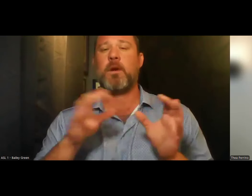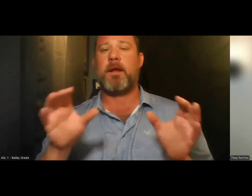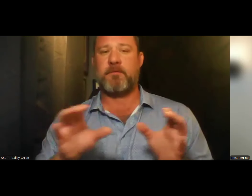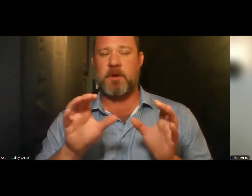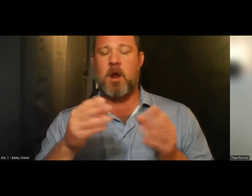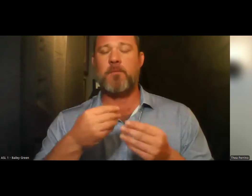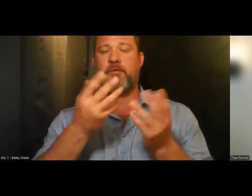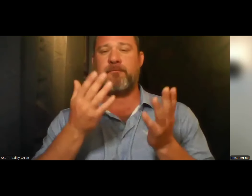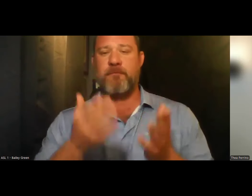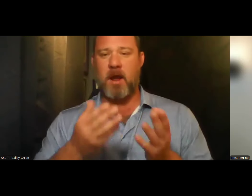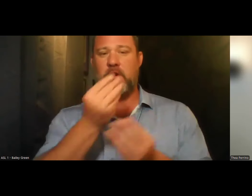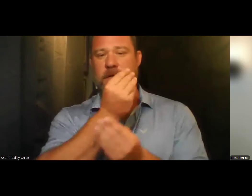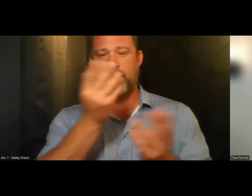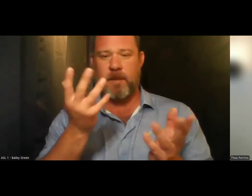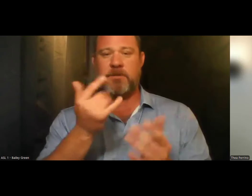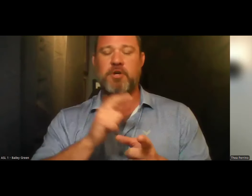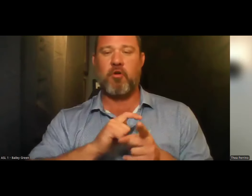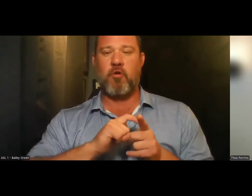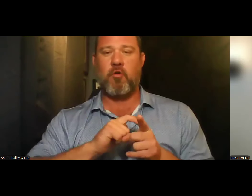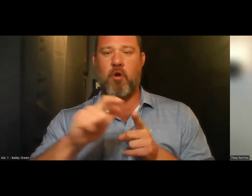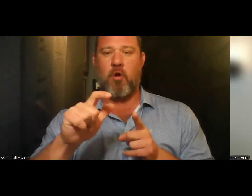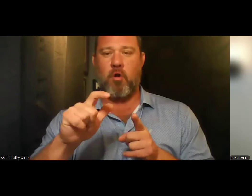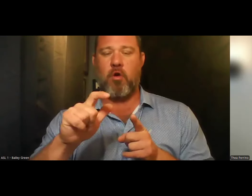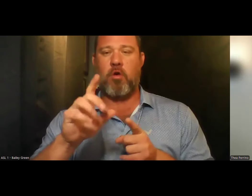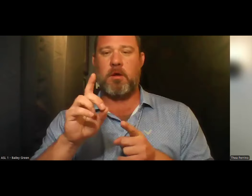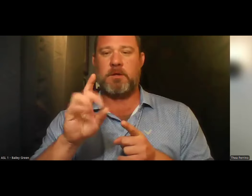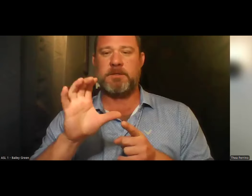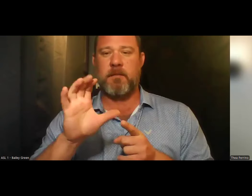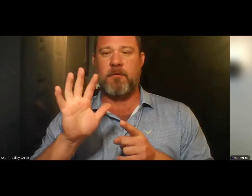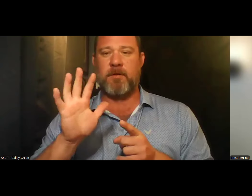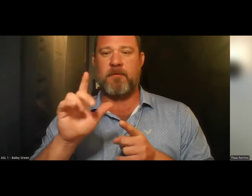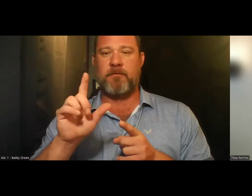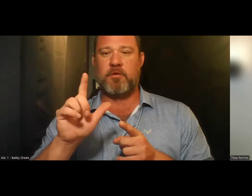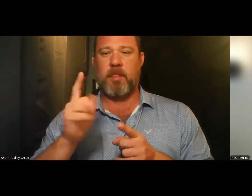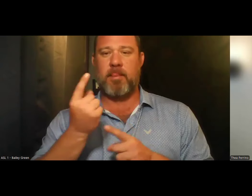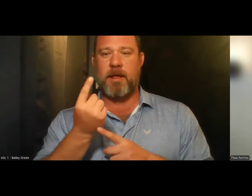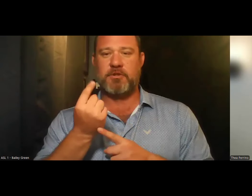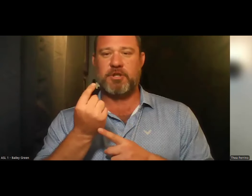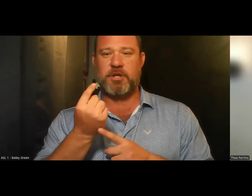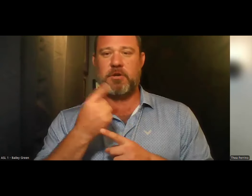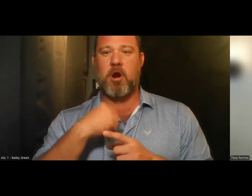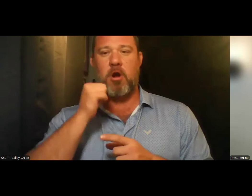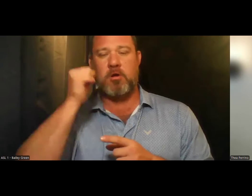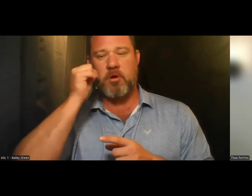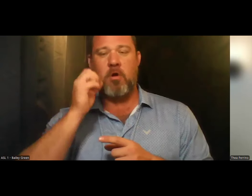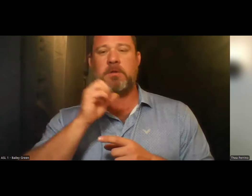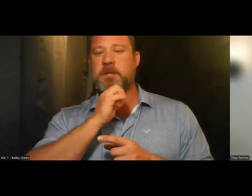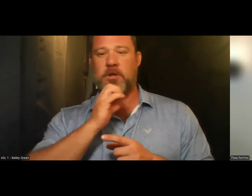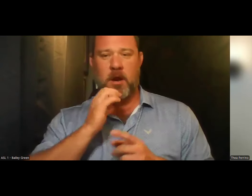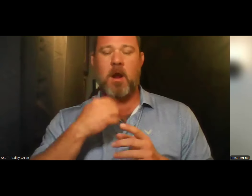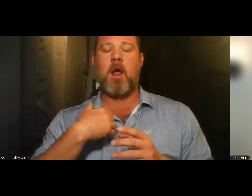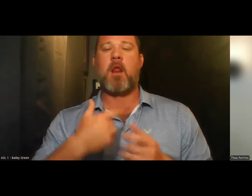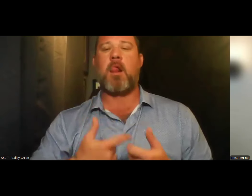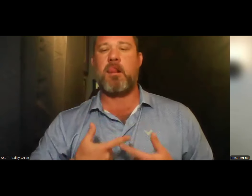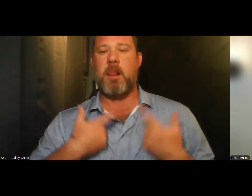provider information call. On December 5th of 2024, our adult and senior care program hosted a